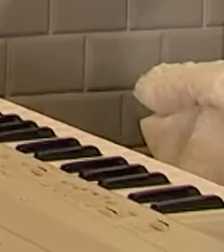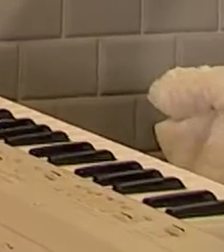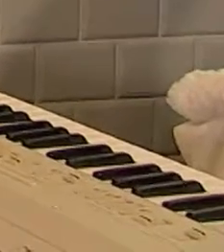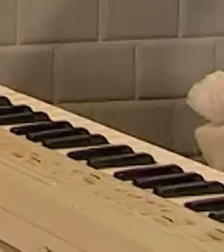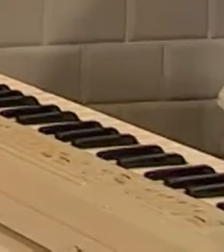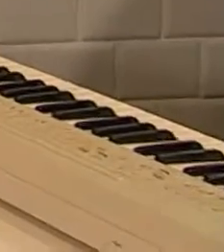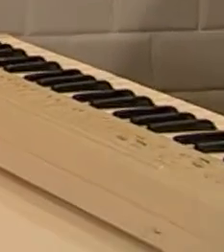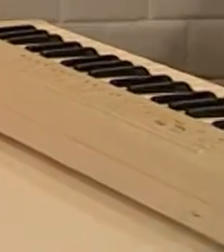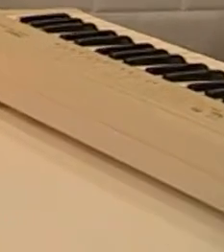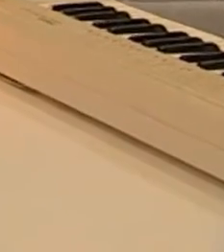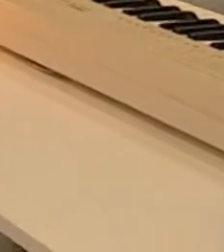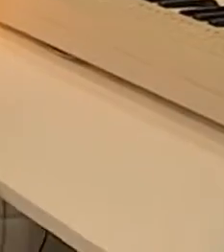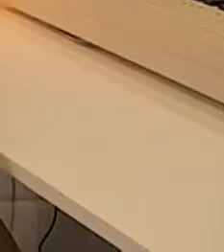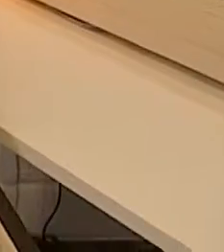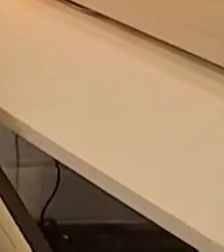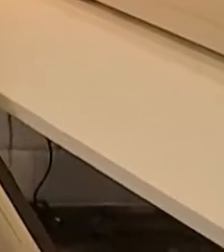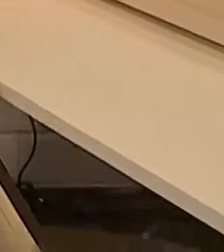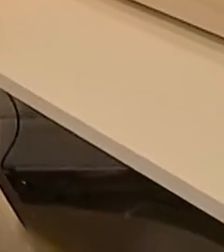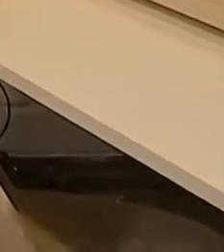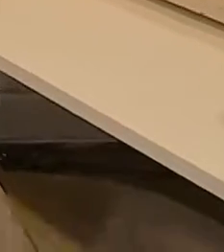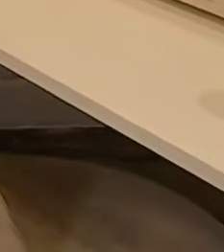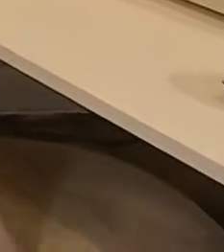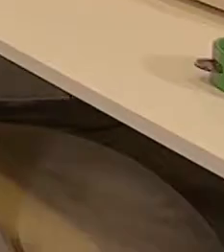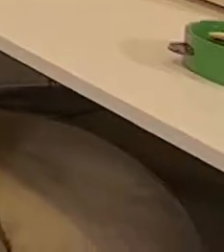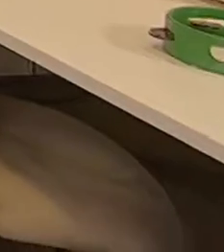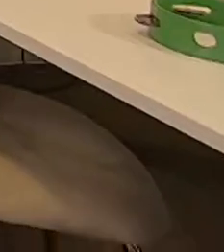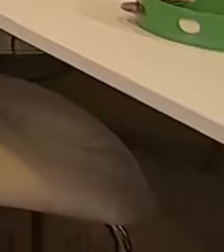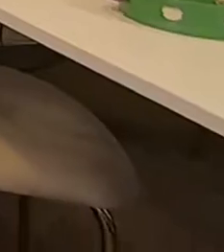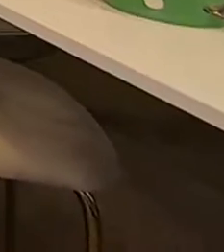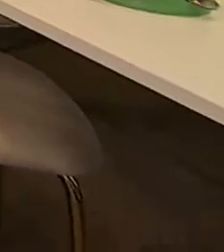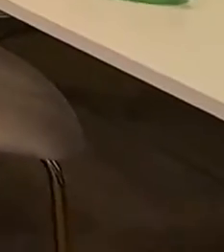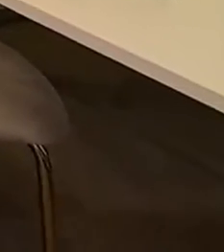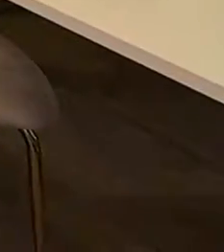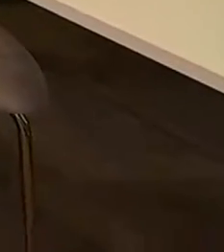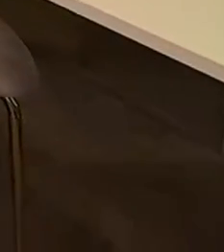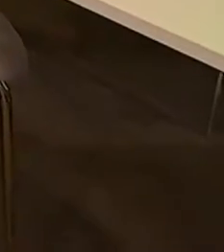not bulletproof. I'm not bulletproof.